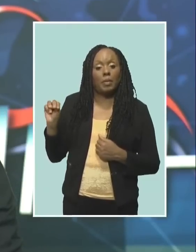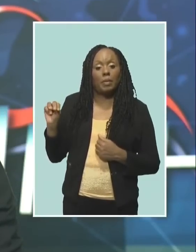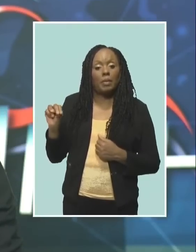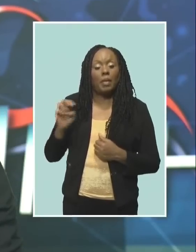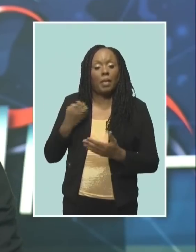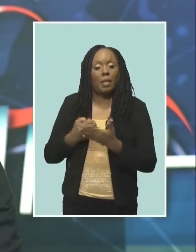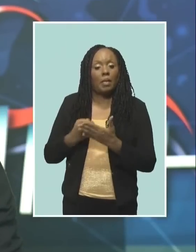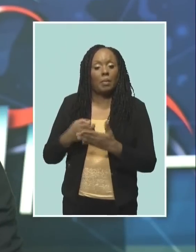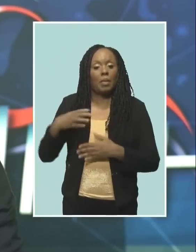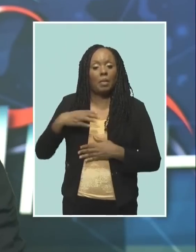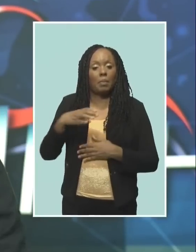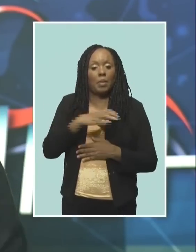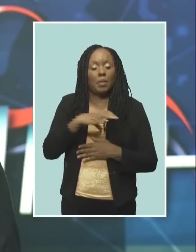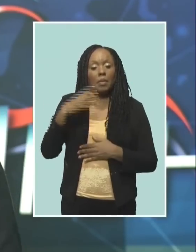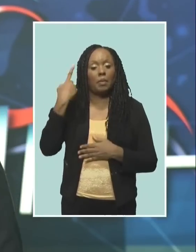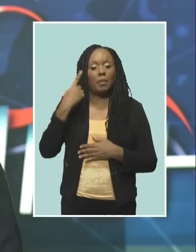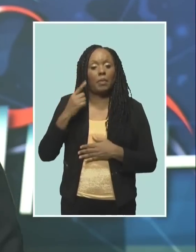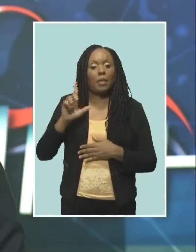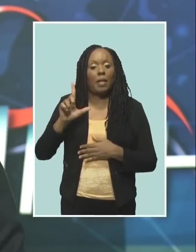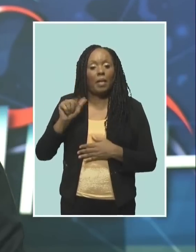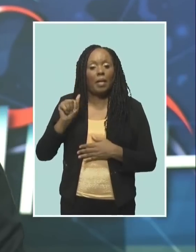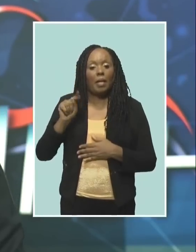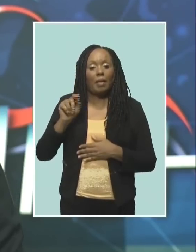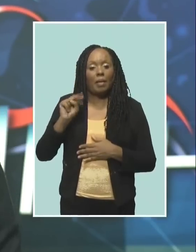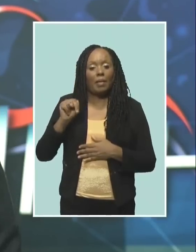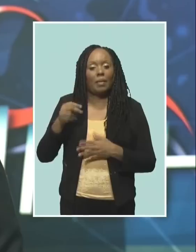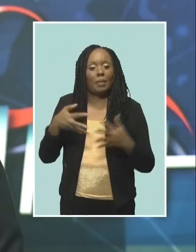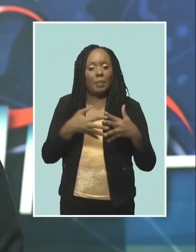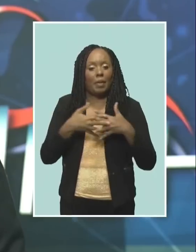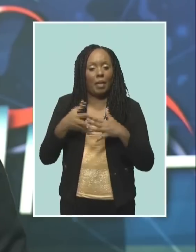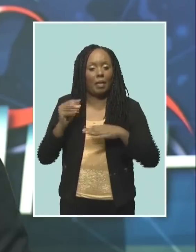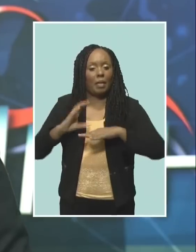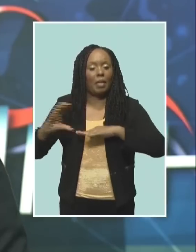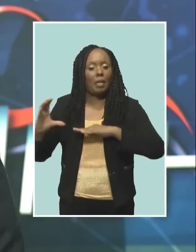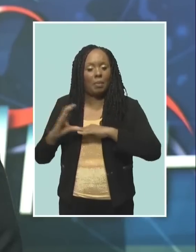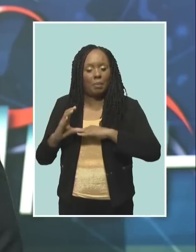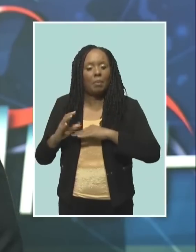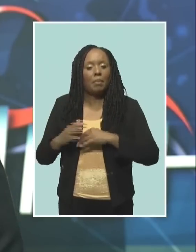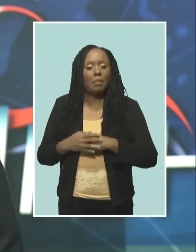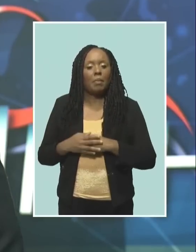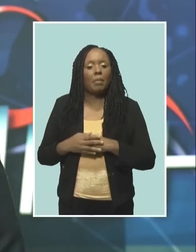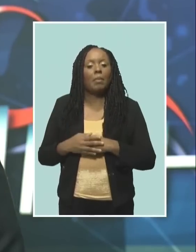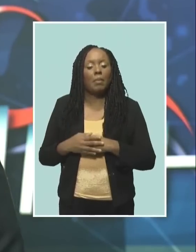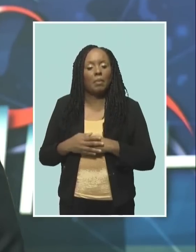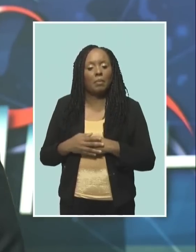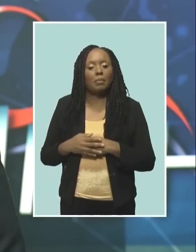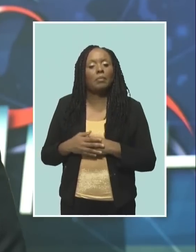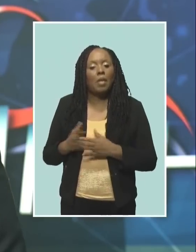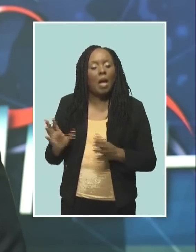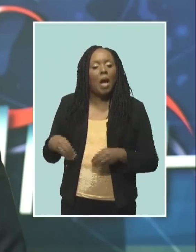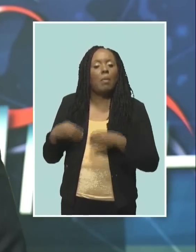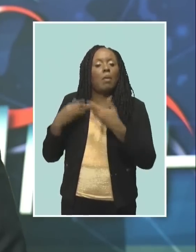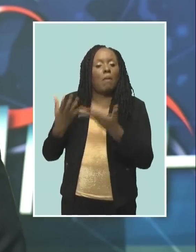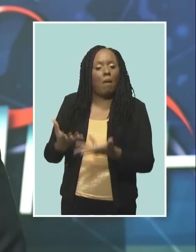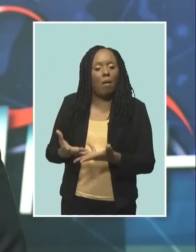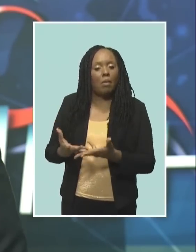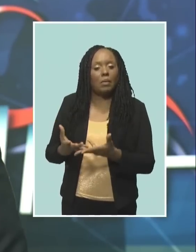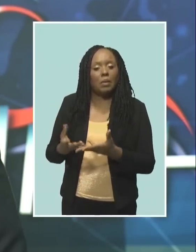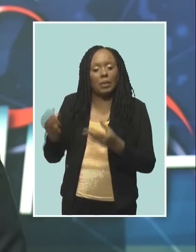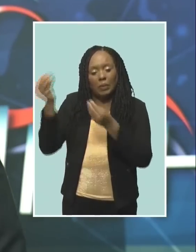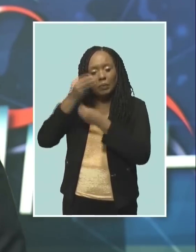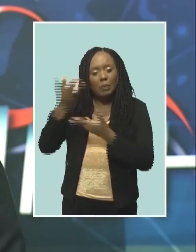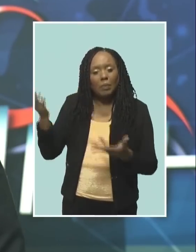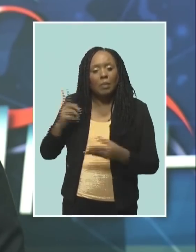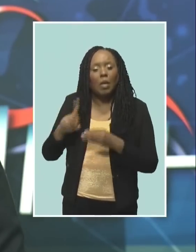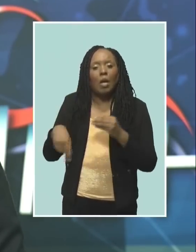America and the Caribbean has responded to Barbados' request for assistance with a damage and loss assessment. The agency